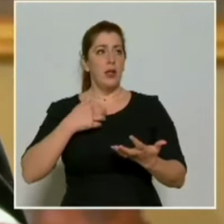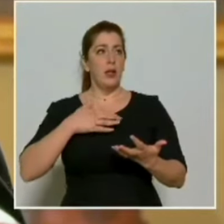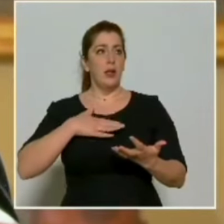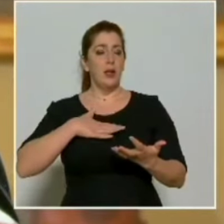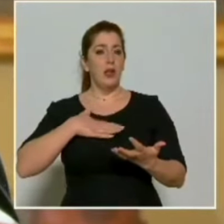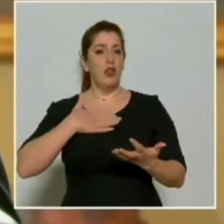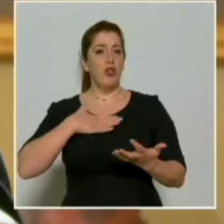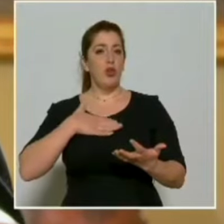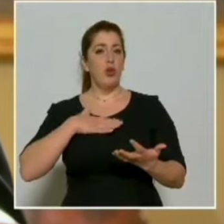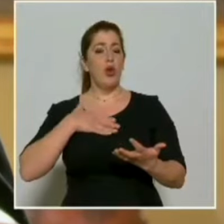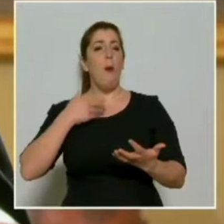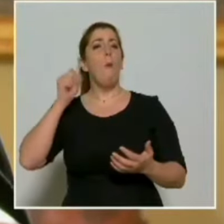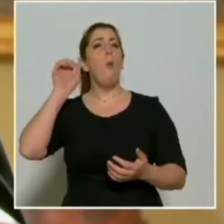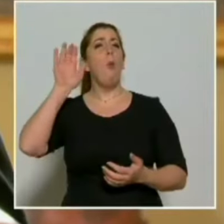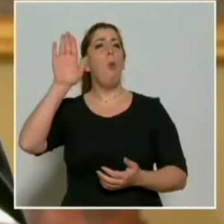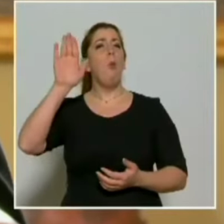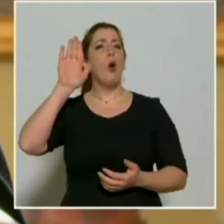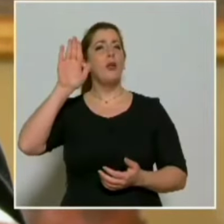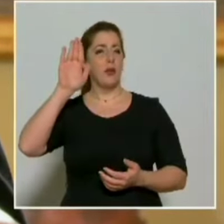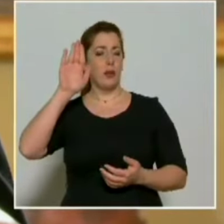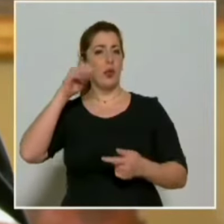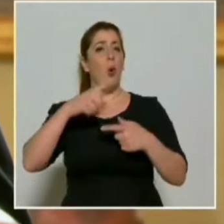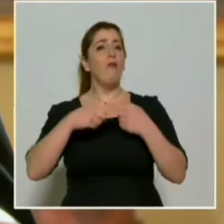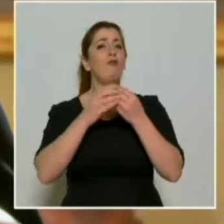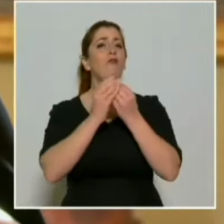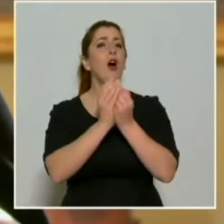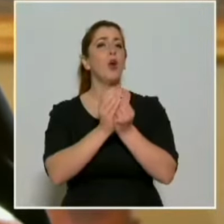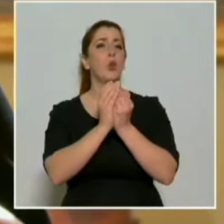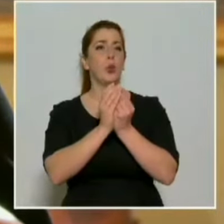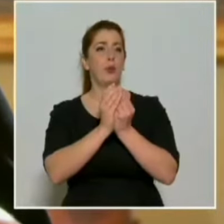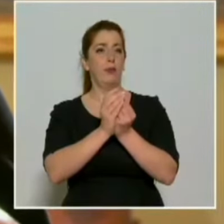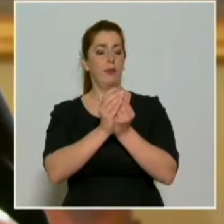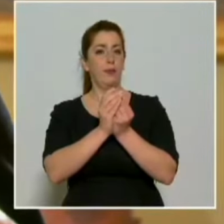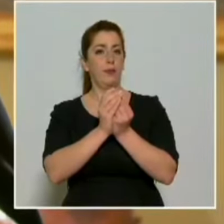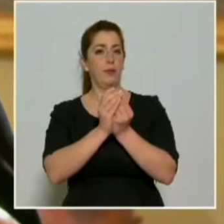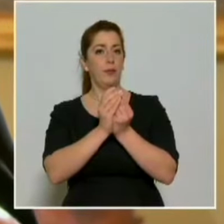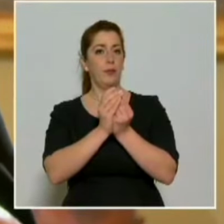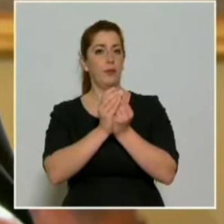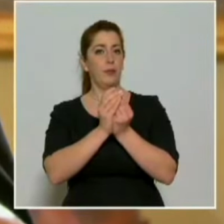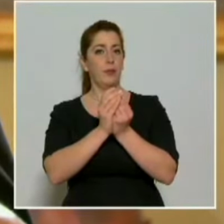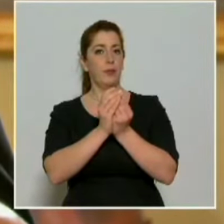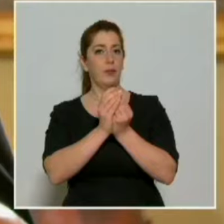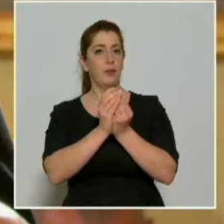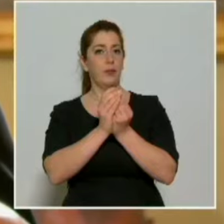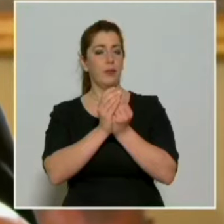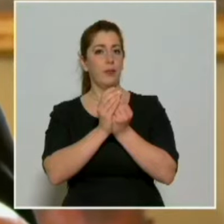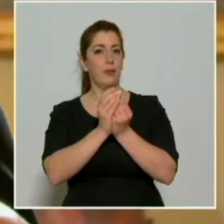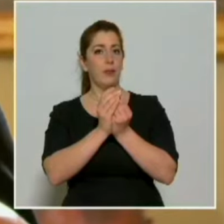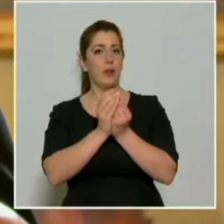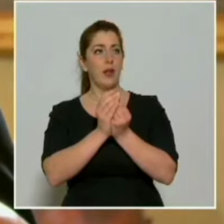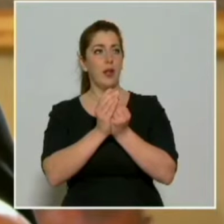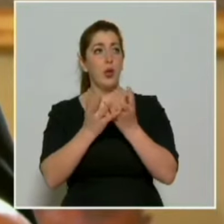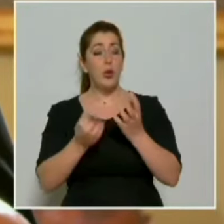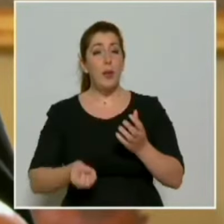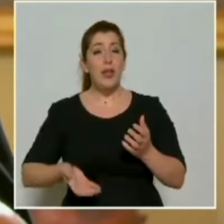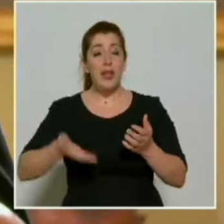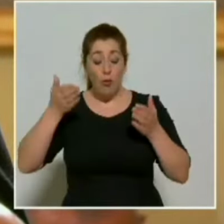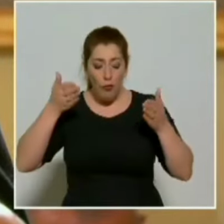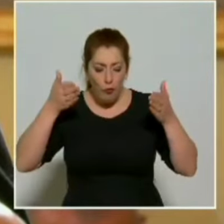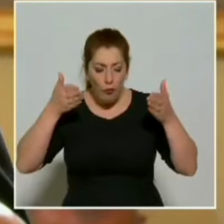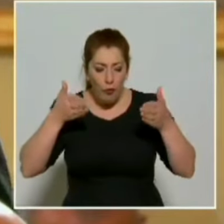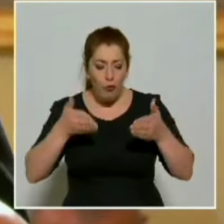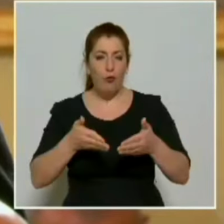policy ibbażat fuq il-valuri. Which should be focused